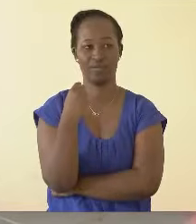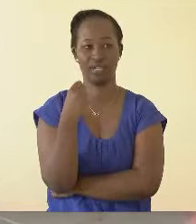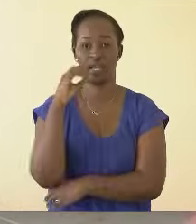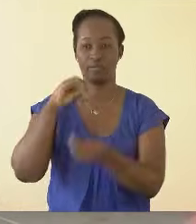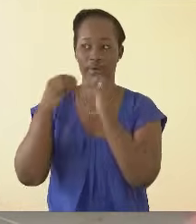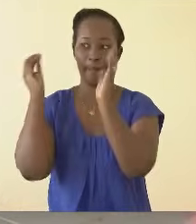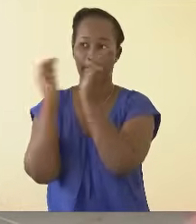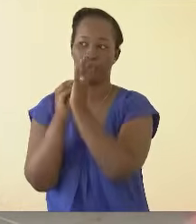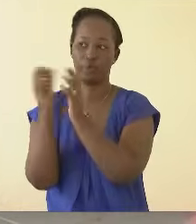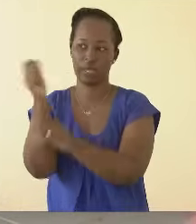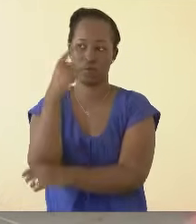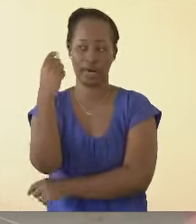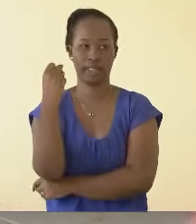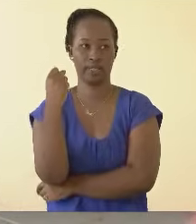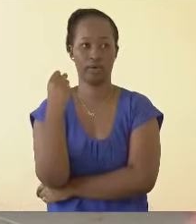here.